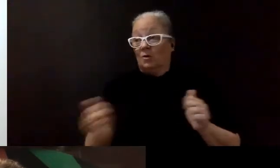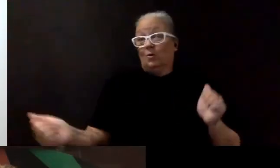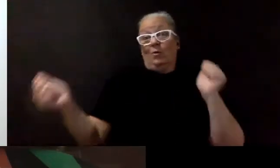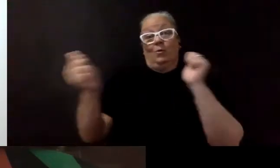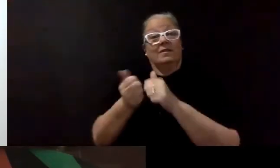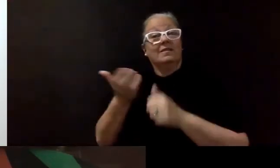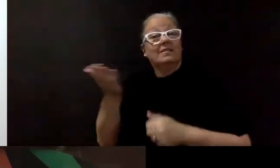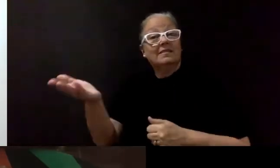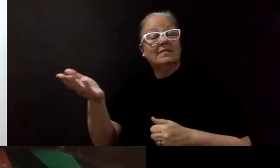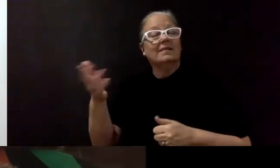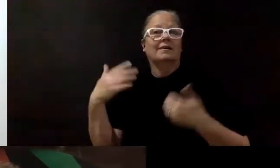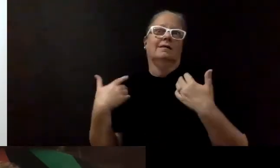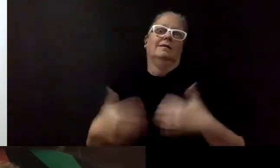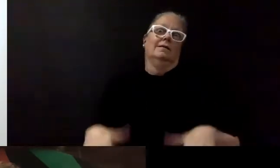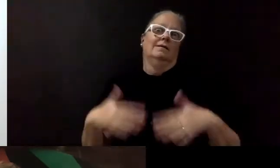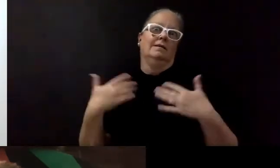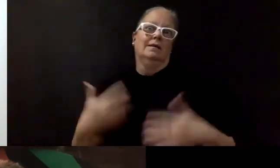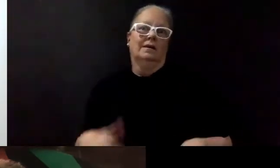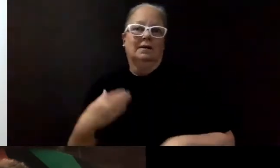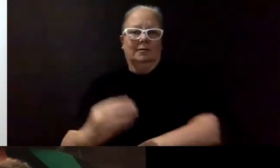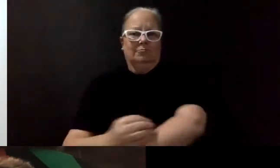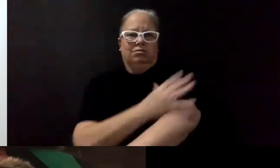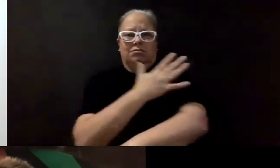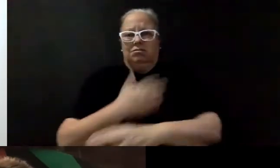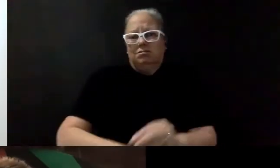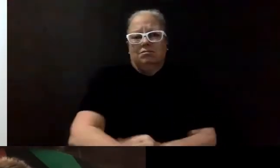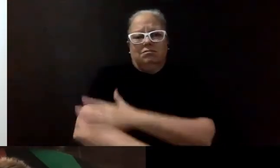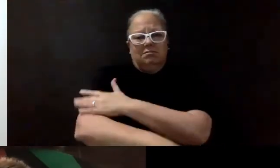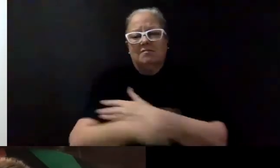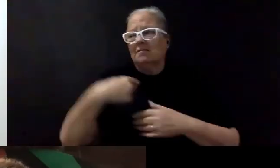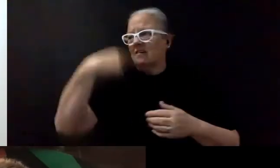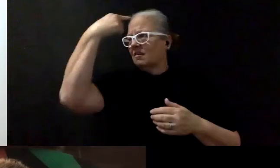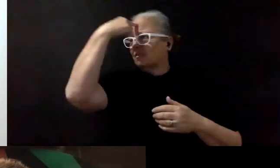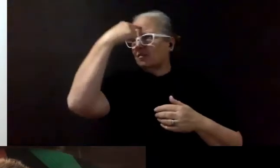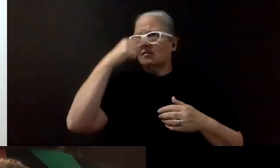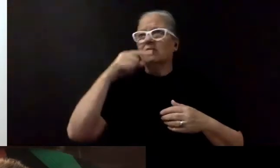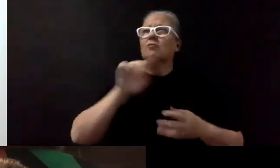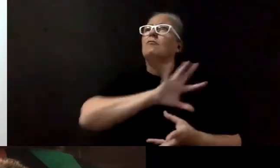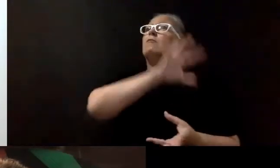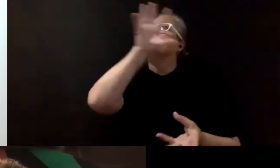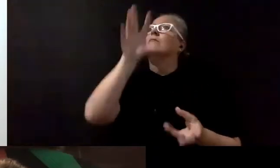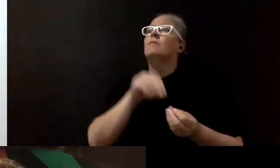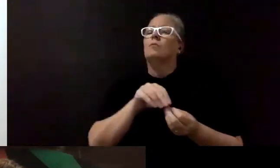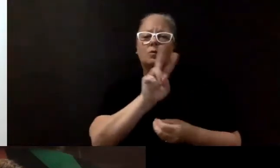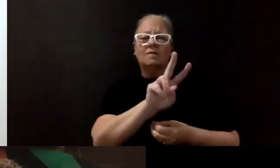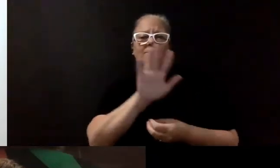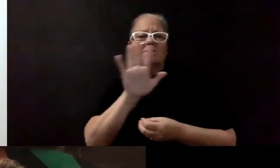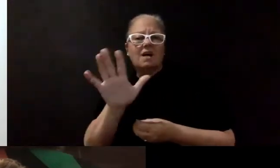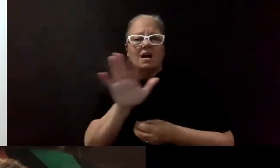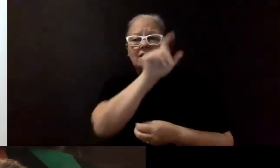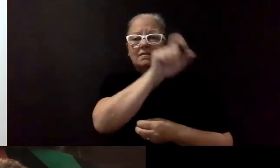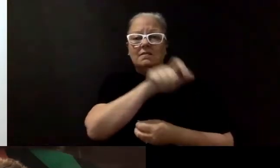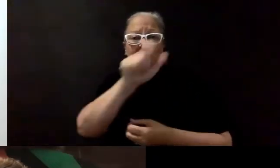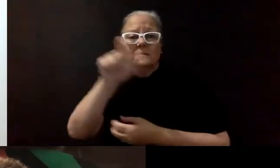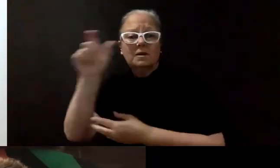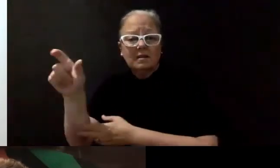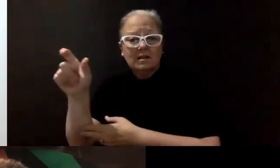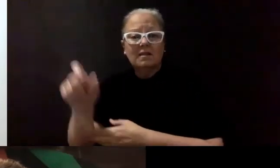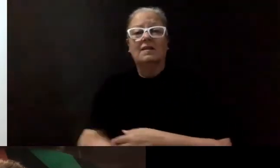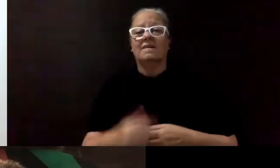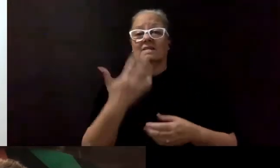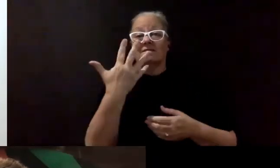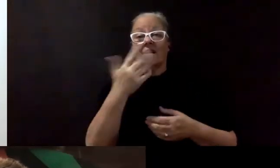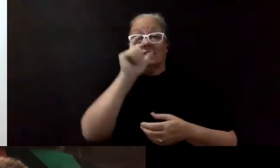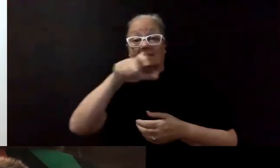had must have been 20, 25 musicians on stage, would have been 5 guitar